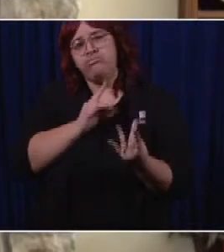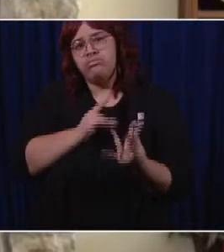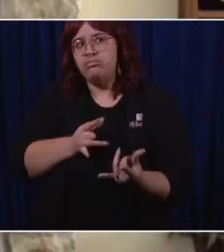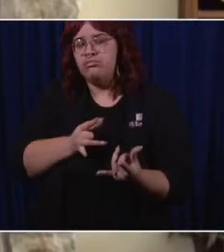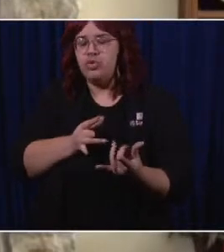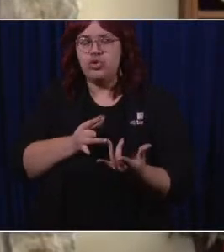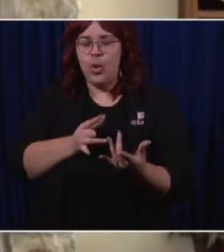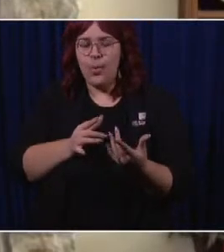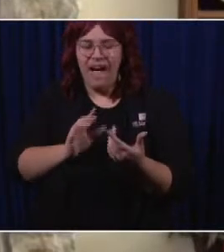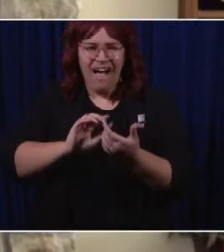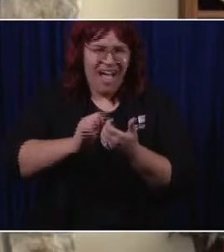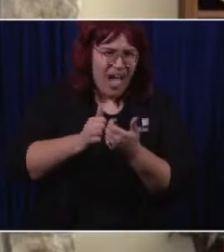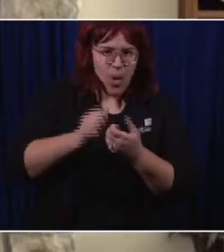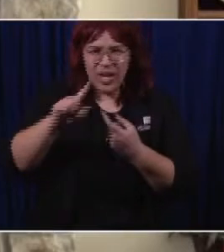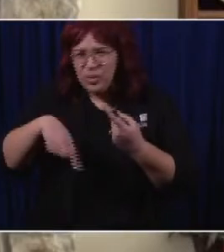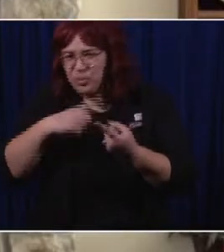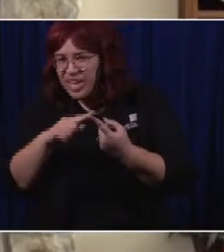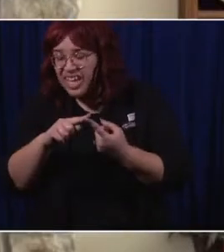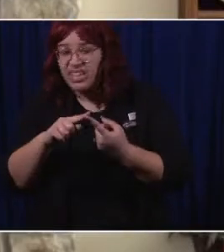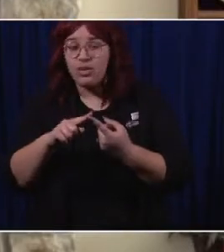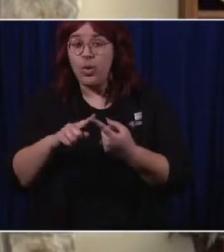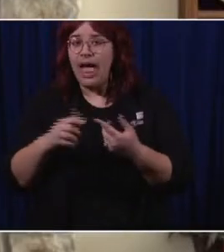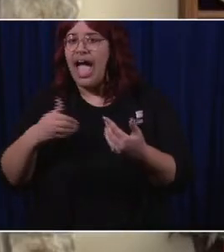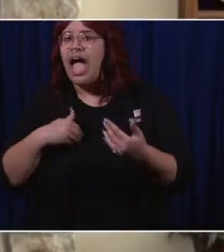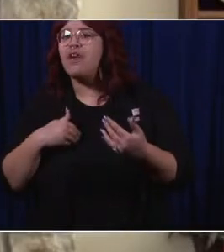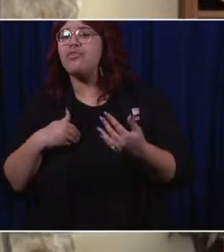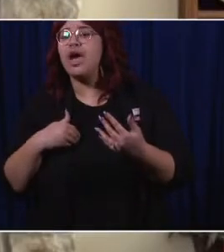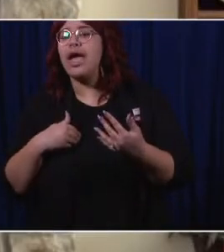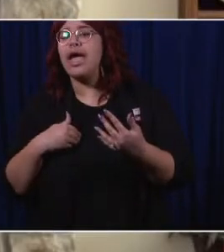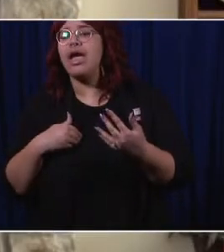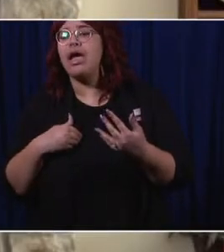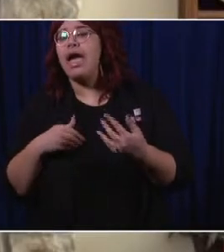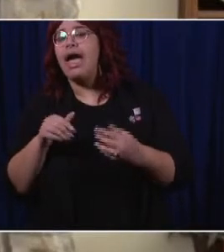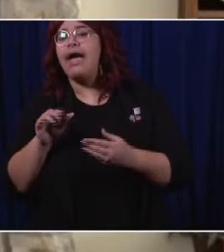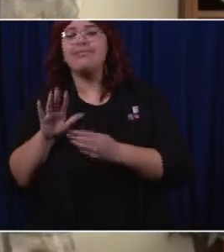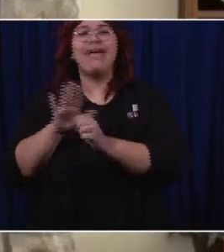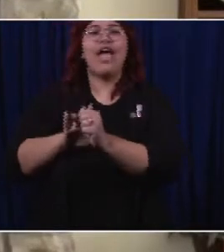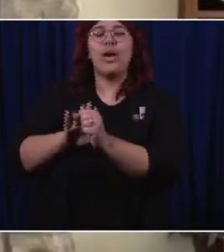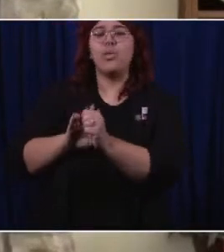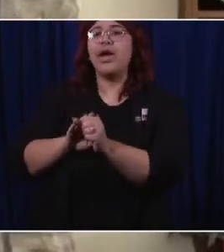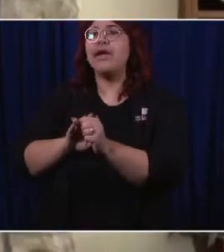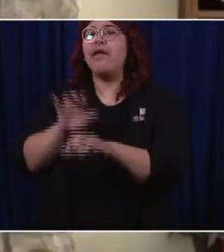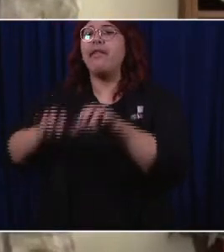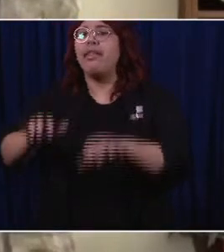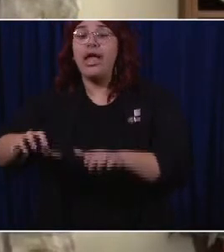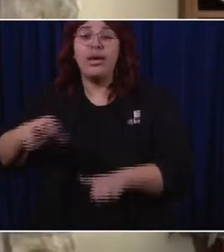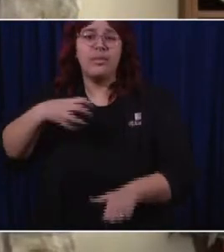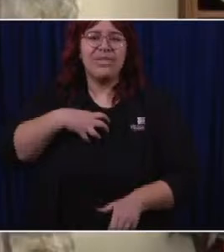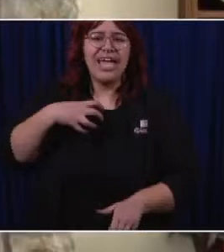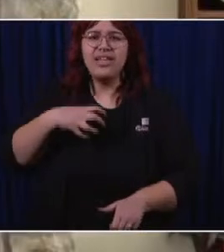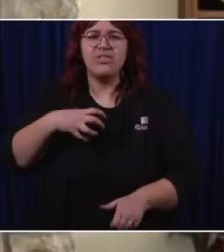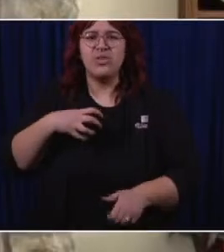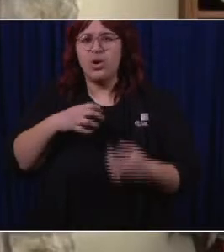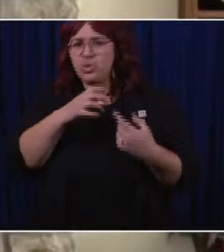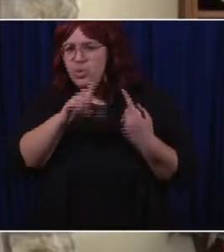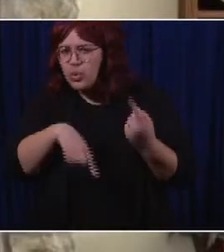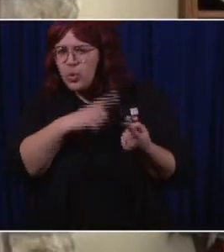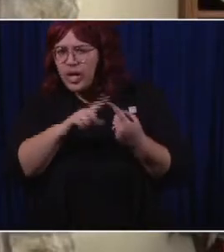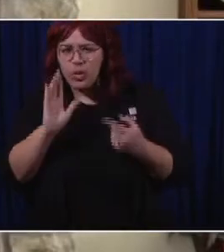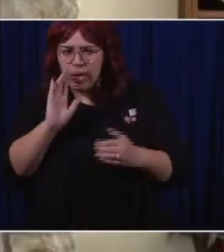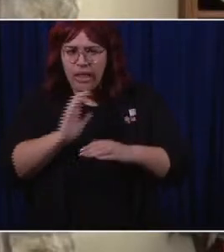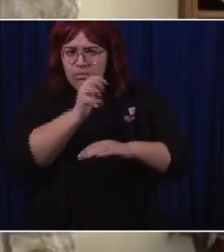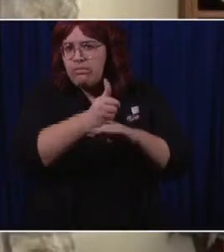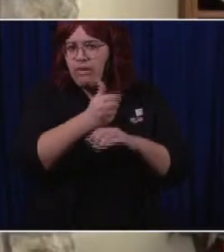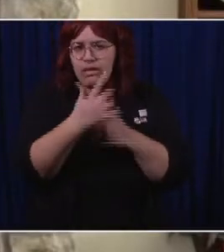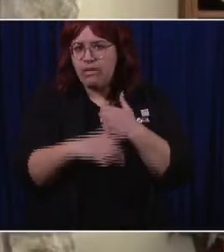Is it actually going to be where you can schedule the shot? How will that work, and when can we see it? Yeah, we should be seeing it. The date we had set, I didn't check this